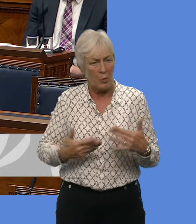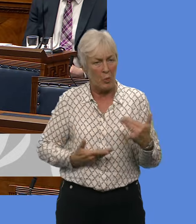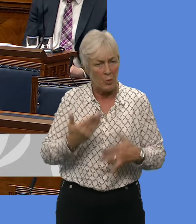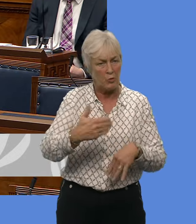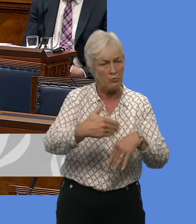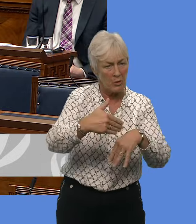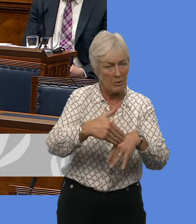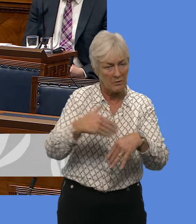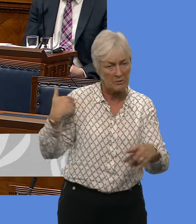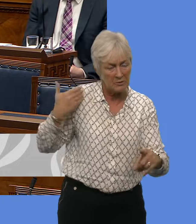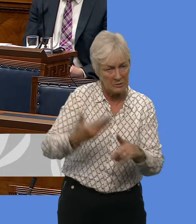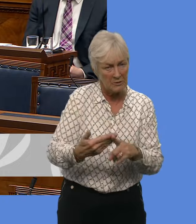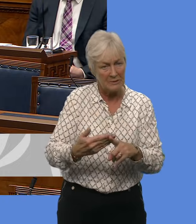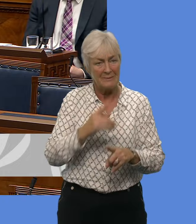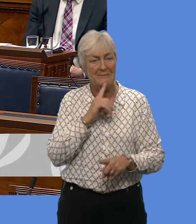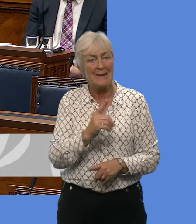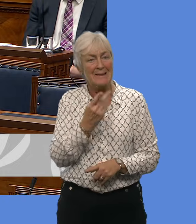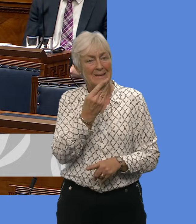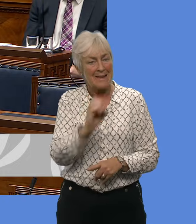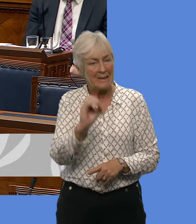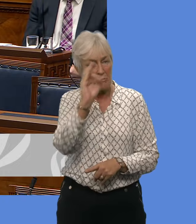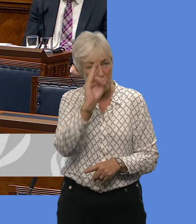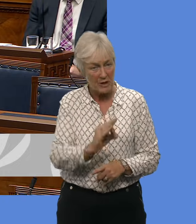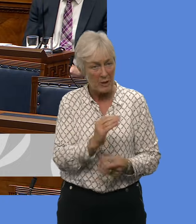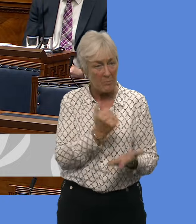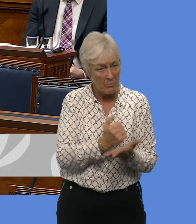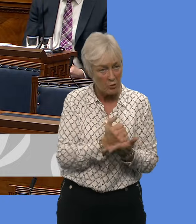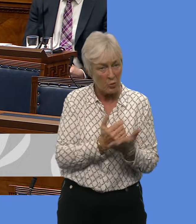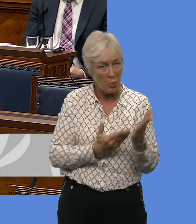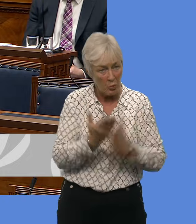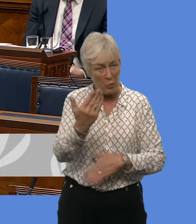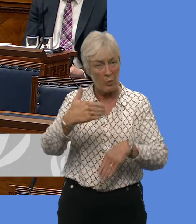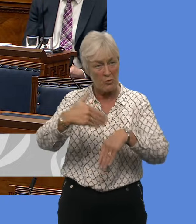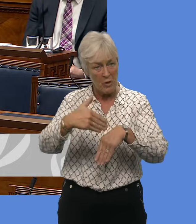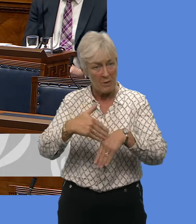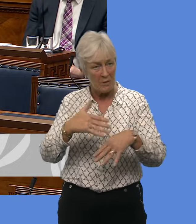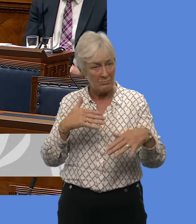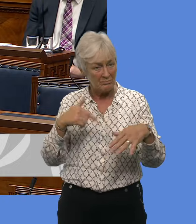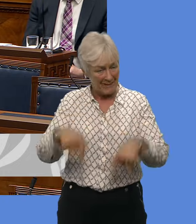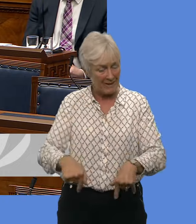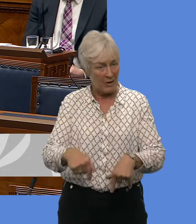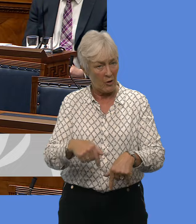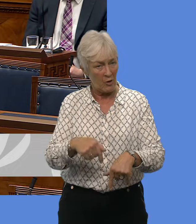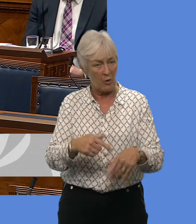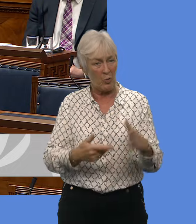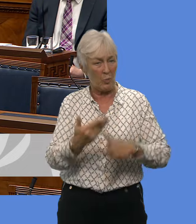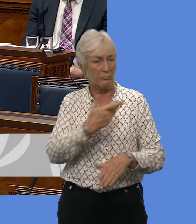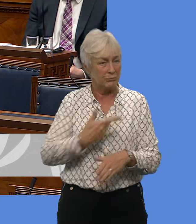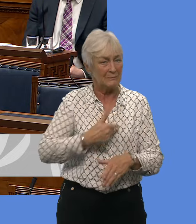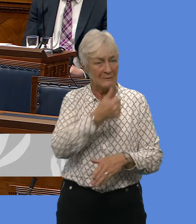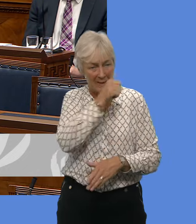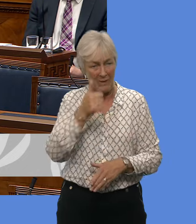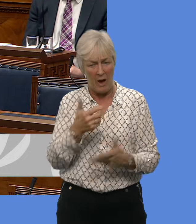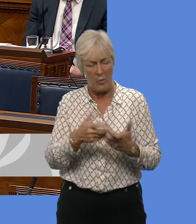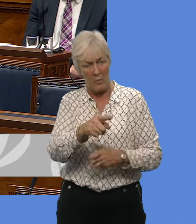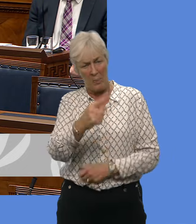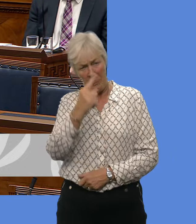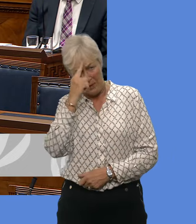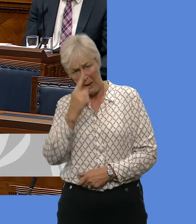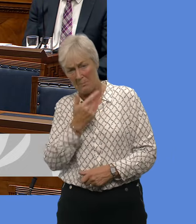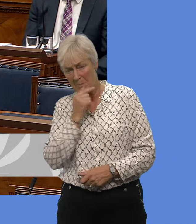victims. You also said that 90% of murders and the Troubles were committed by paramilitaries. How then do you think victims of loyalist